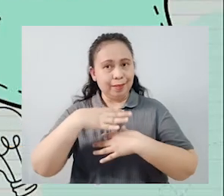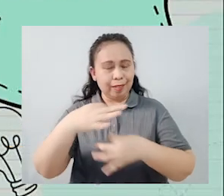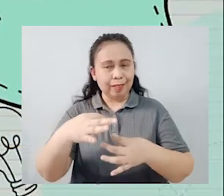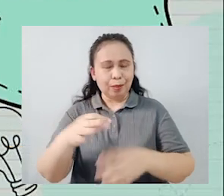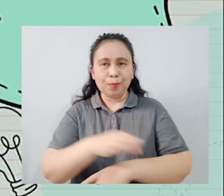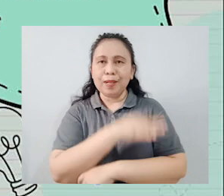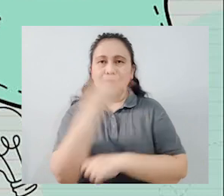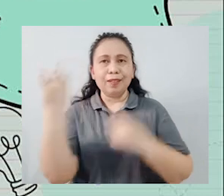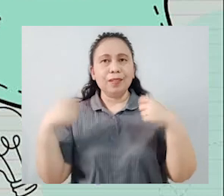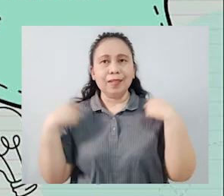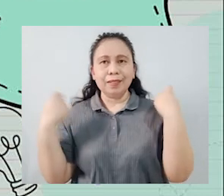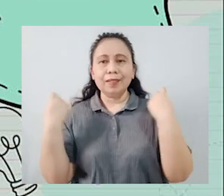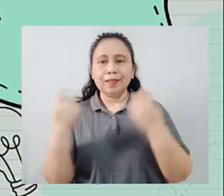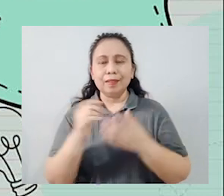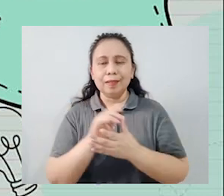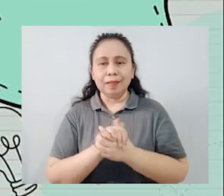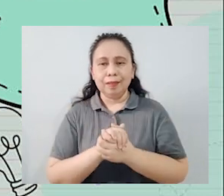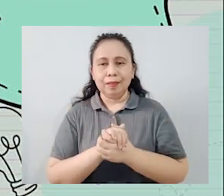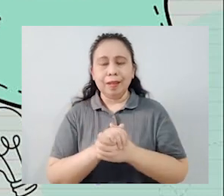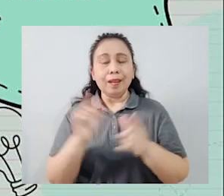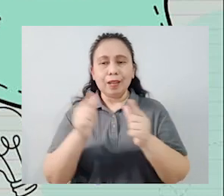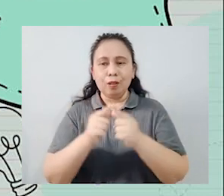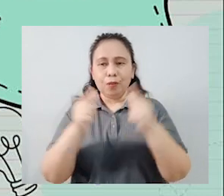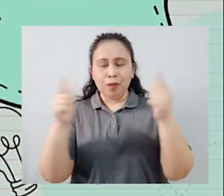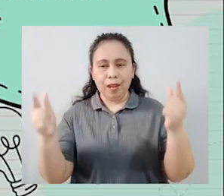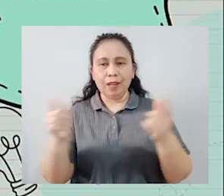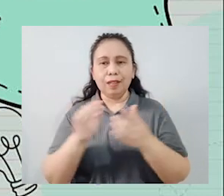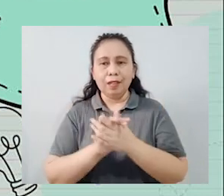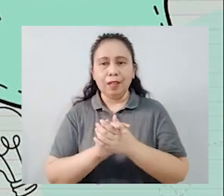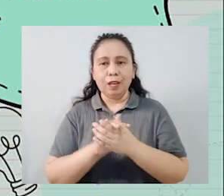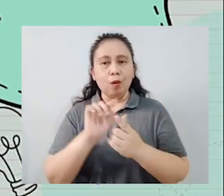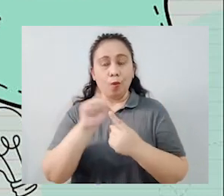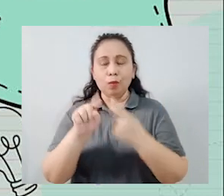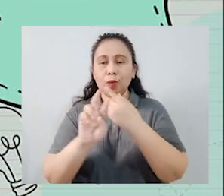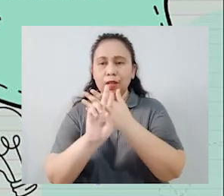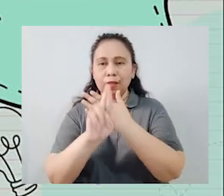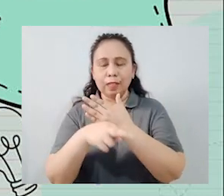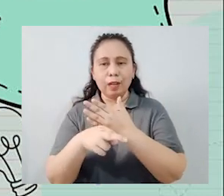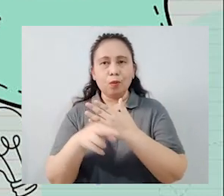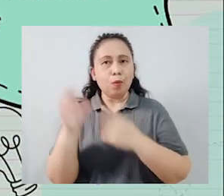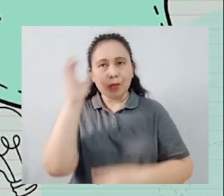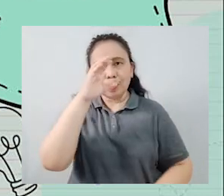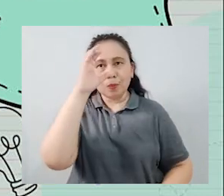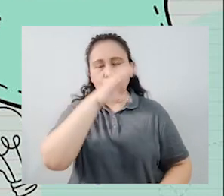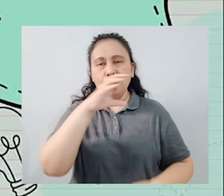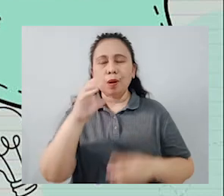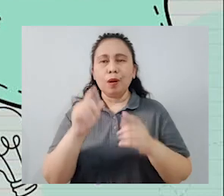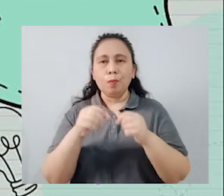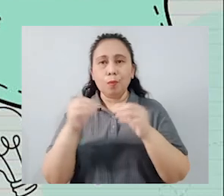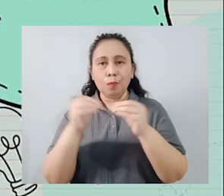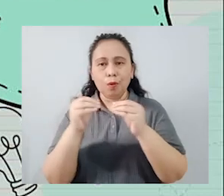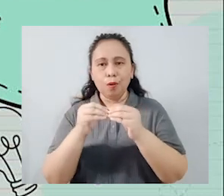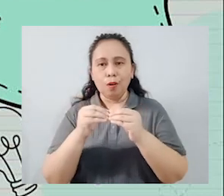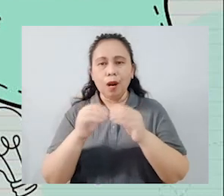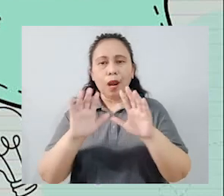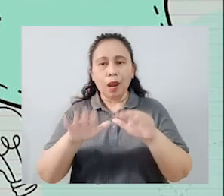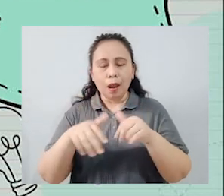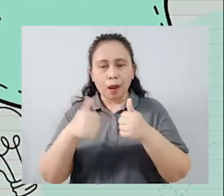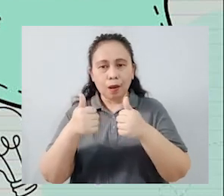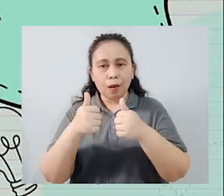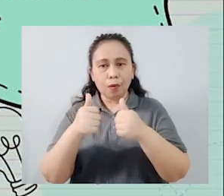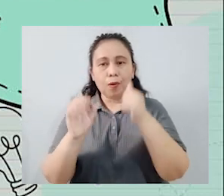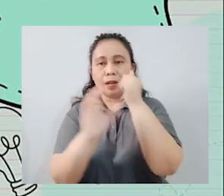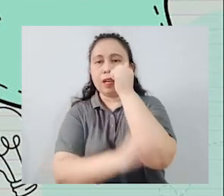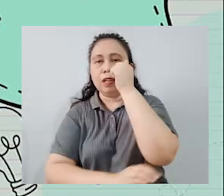interesting, Fernandina teens? Great! When we return, we will explore further on how our very own